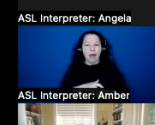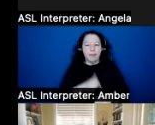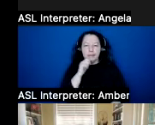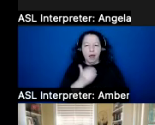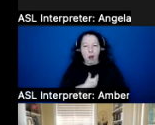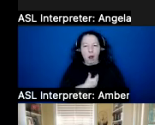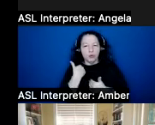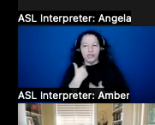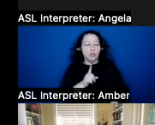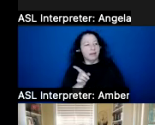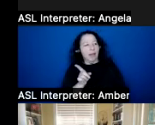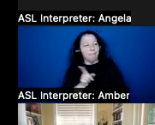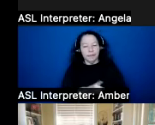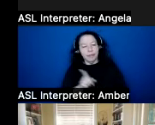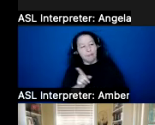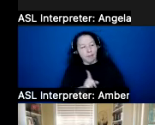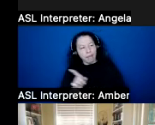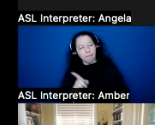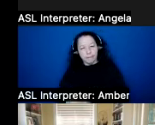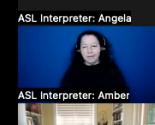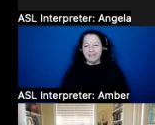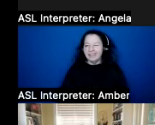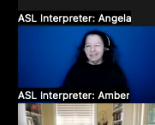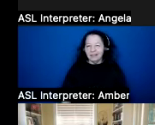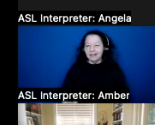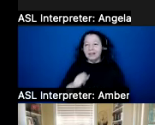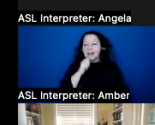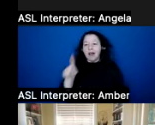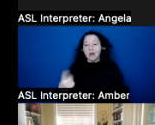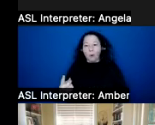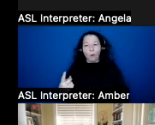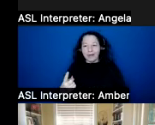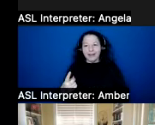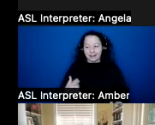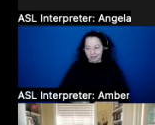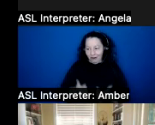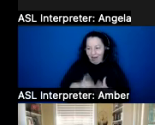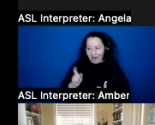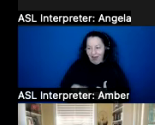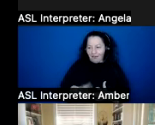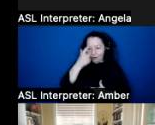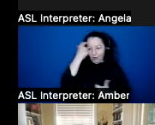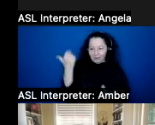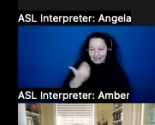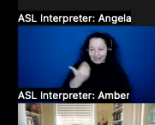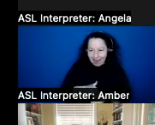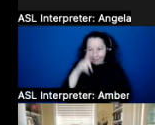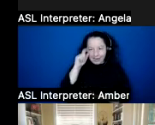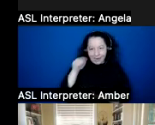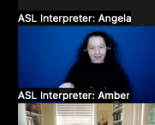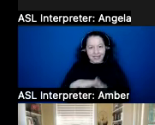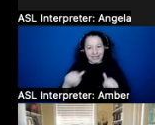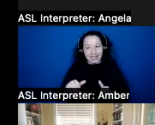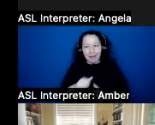and really it's just not only is the survivor getting re-traumatized and distrusting these systems even